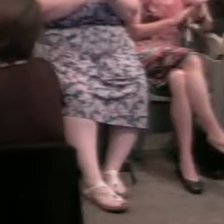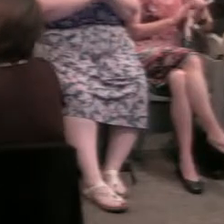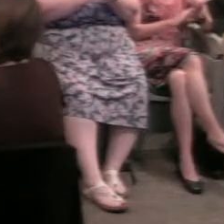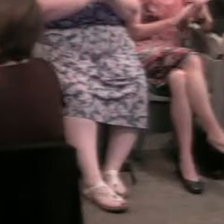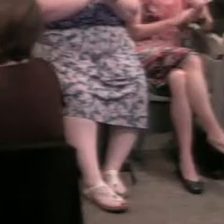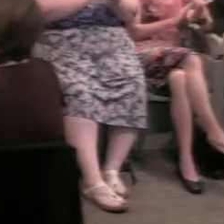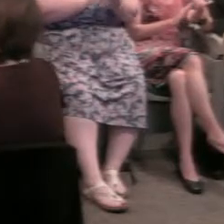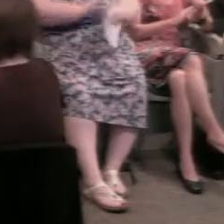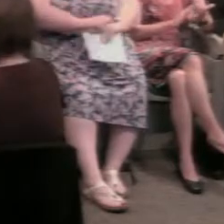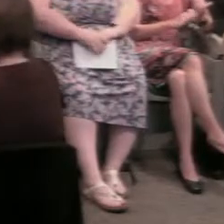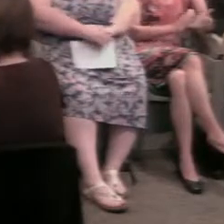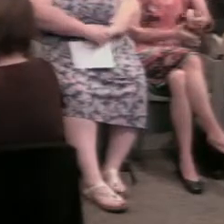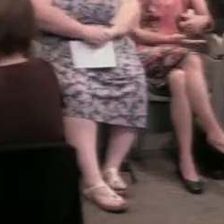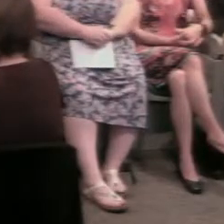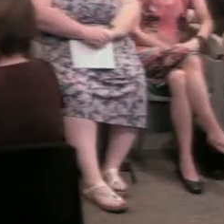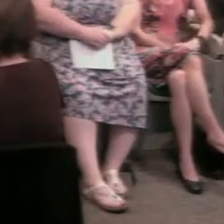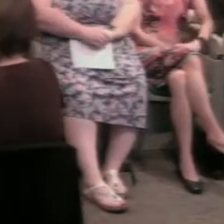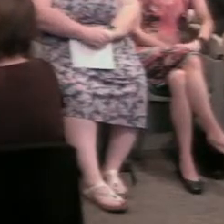Love you.